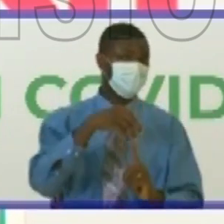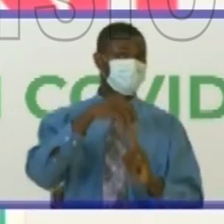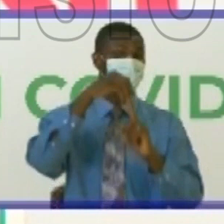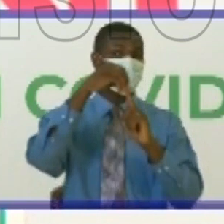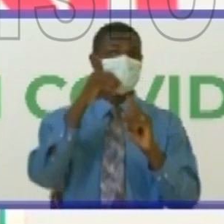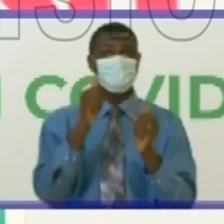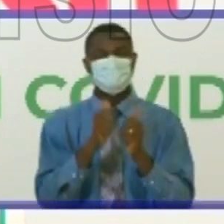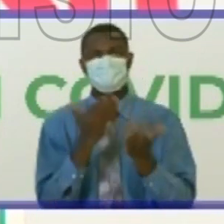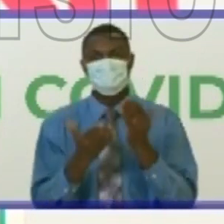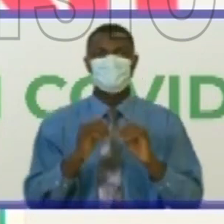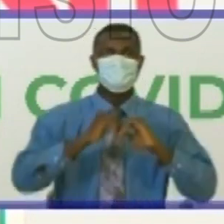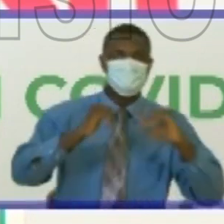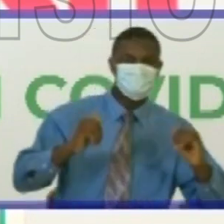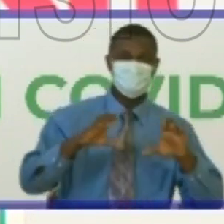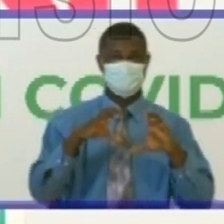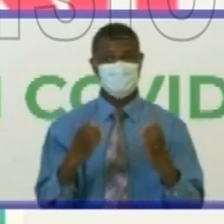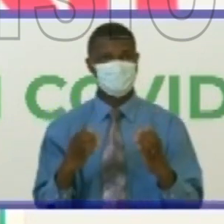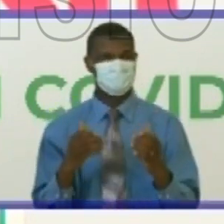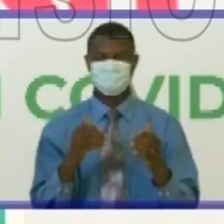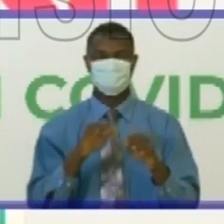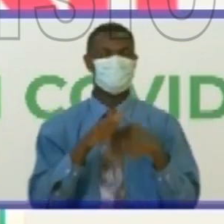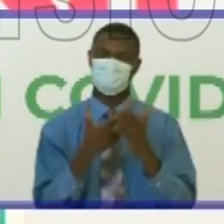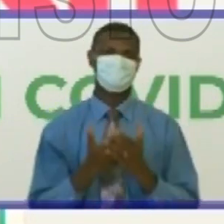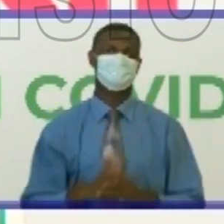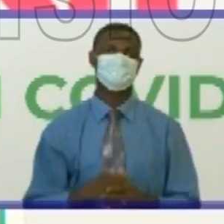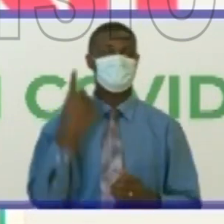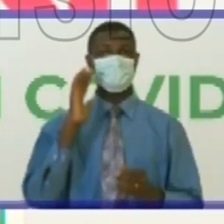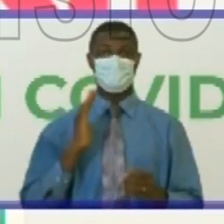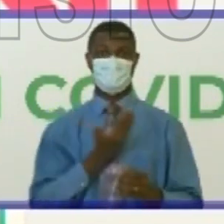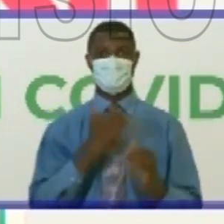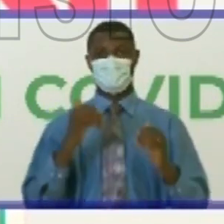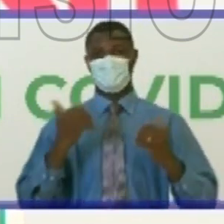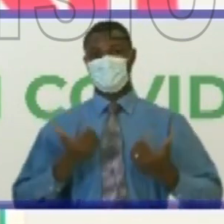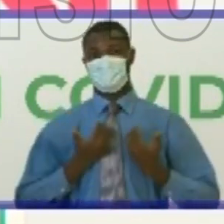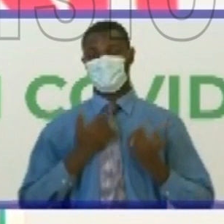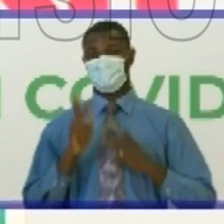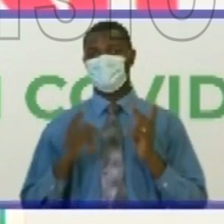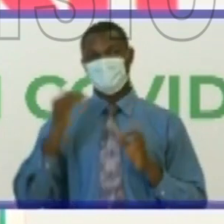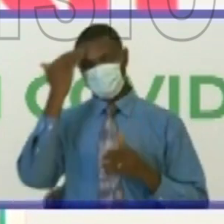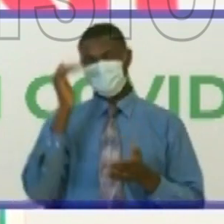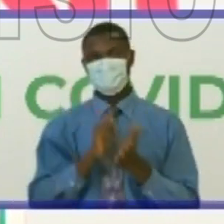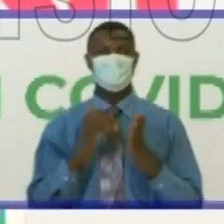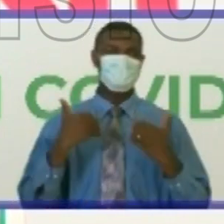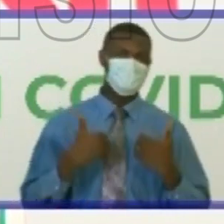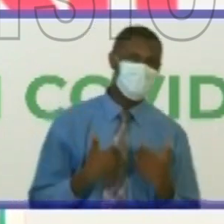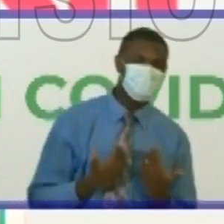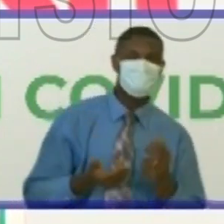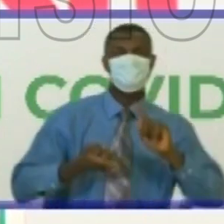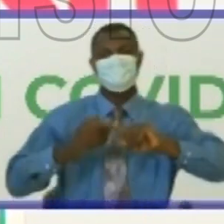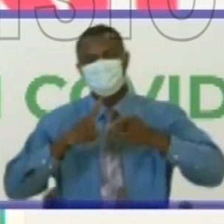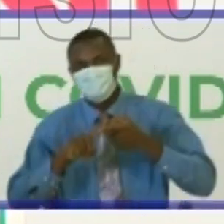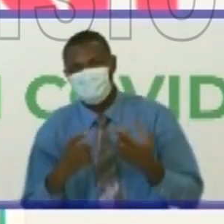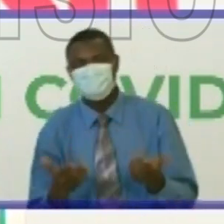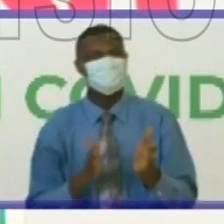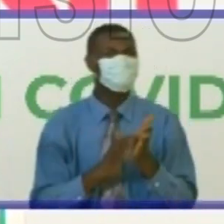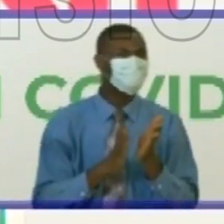or splitting of classes, etc. For our young, we know that they have peers and they have schoolmates that they haven't